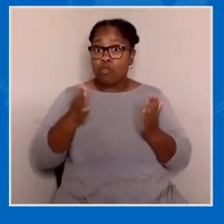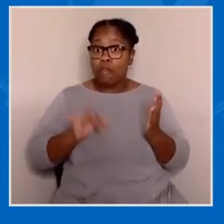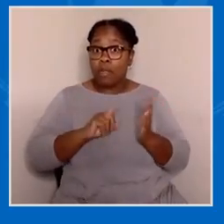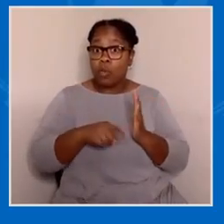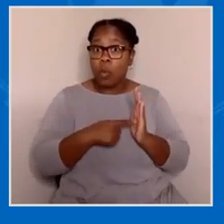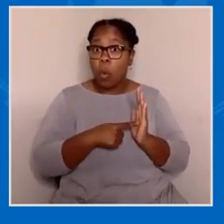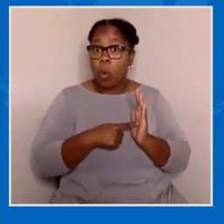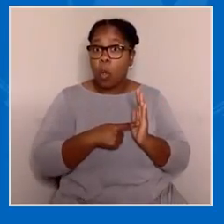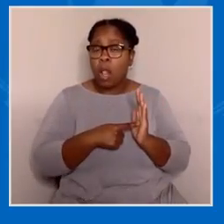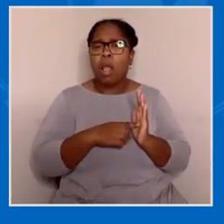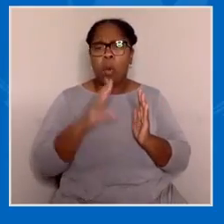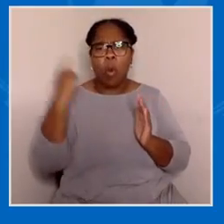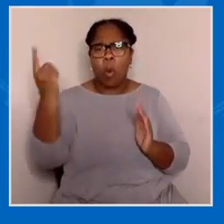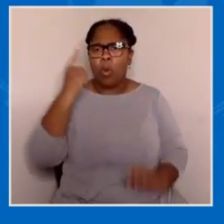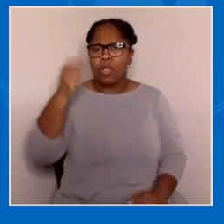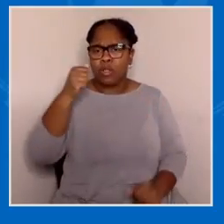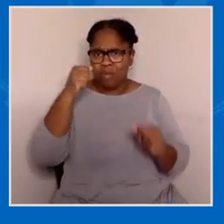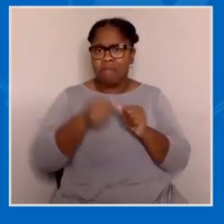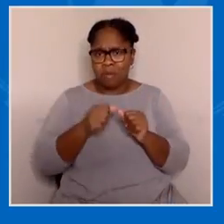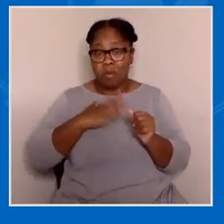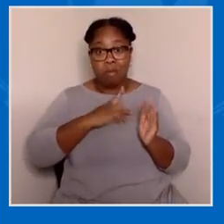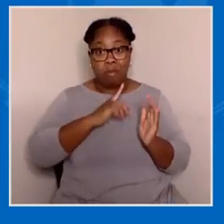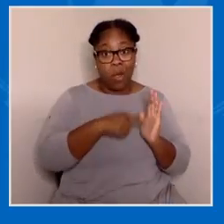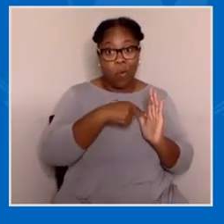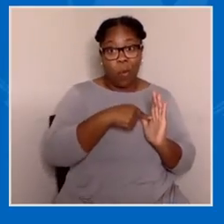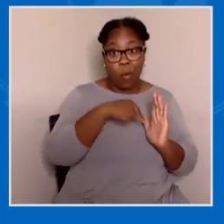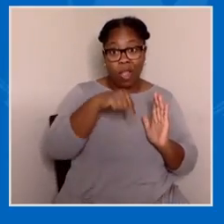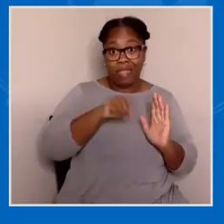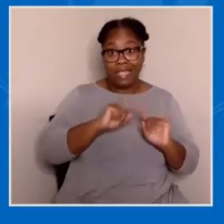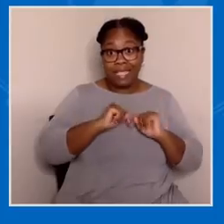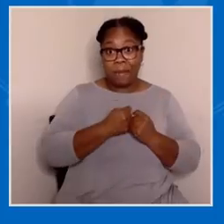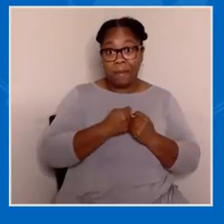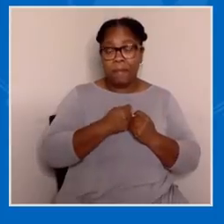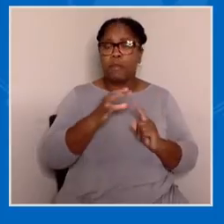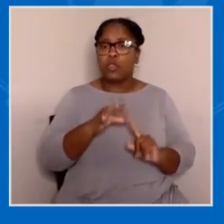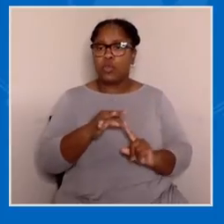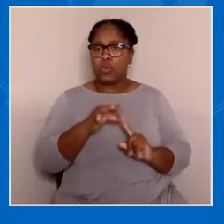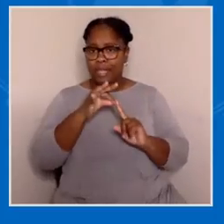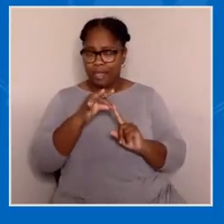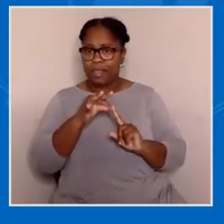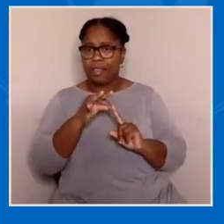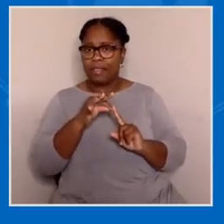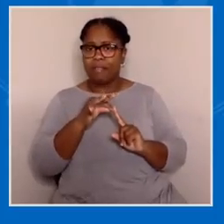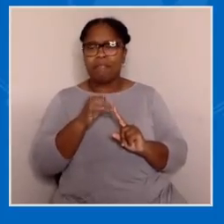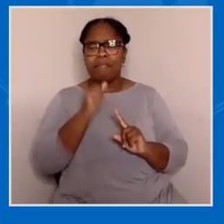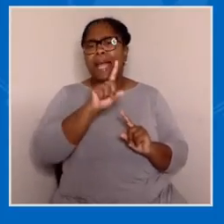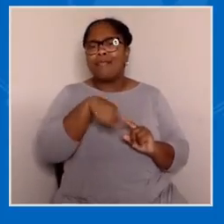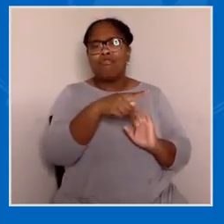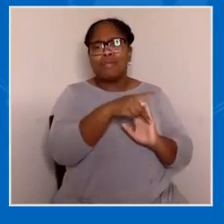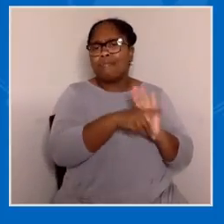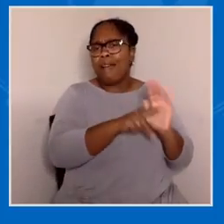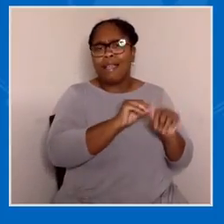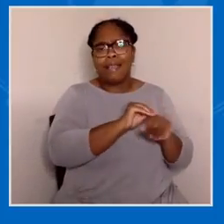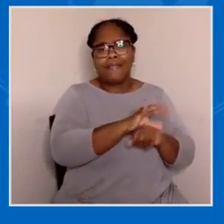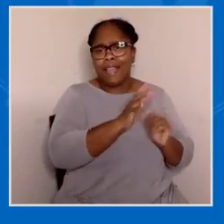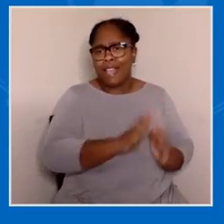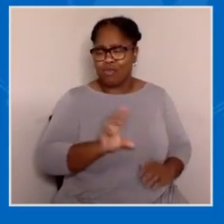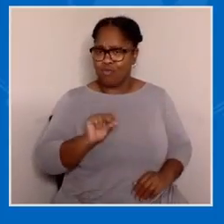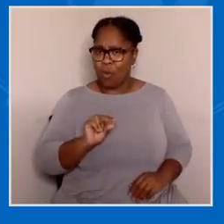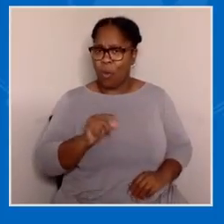forget that my role on this team is unique. Better than that of a policy advisor, I will represent to